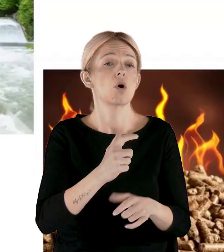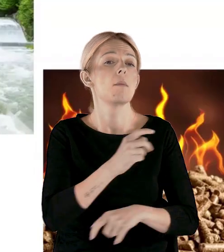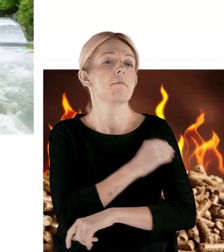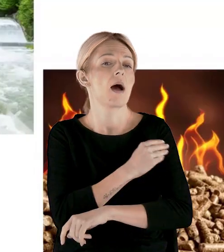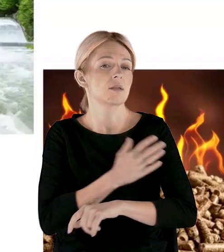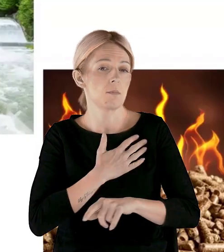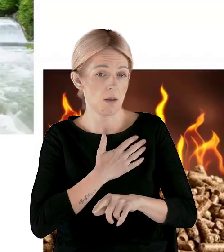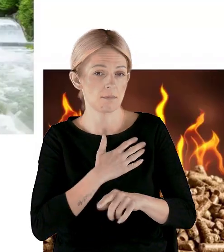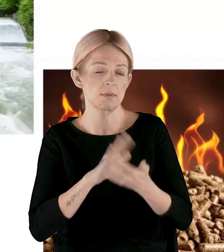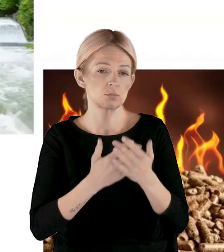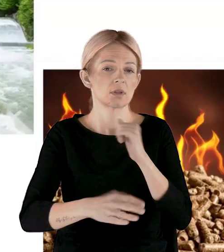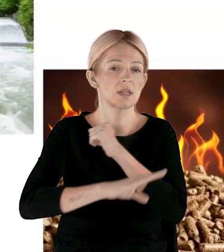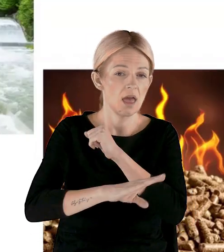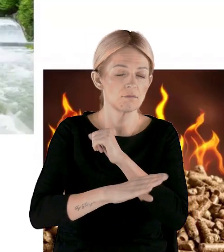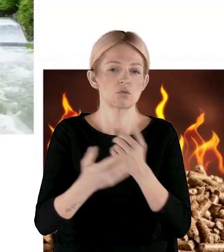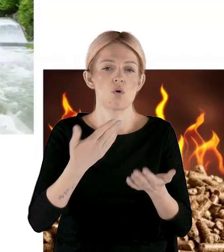to be turned into power.